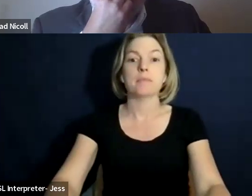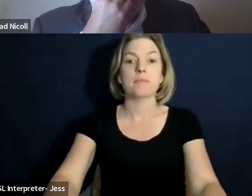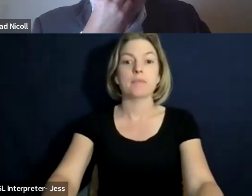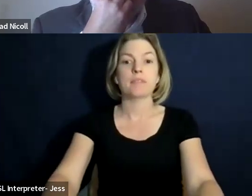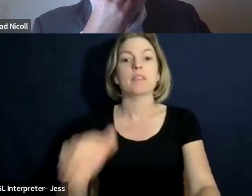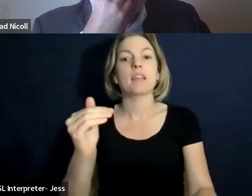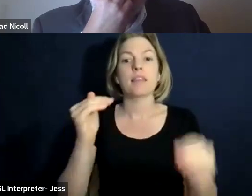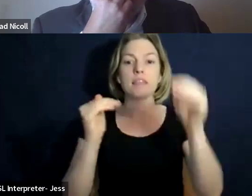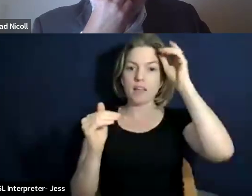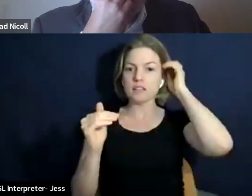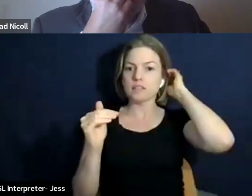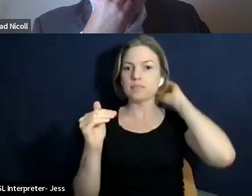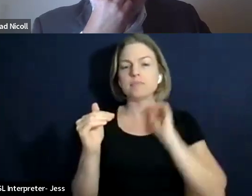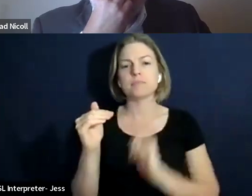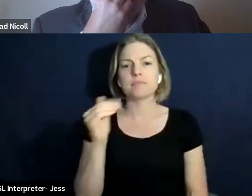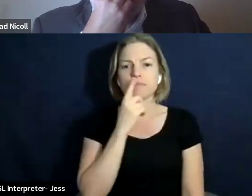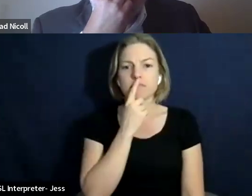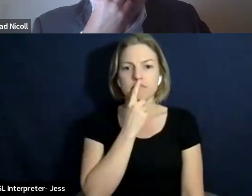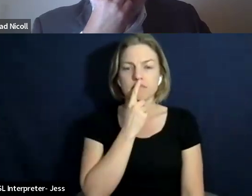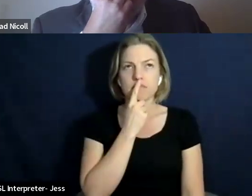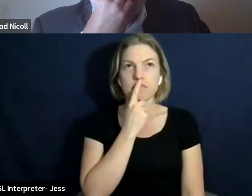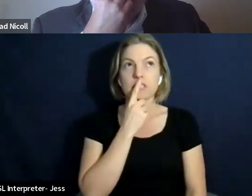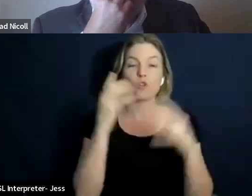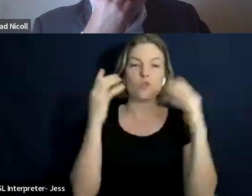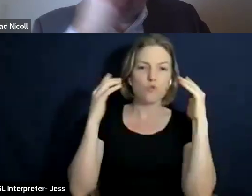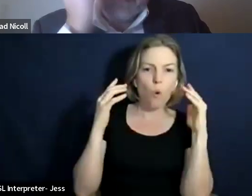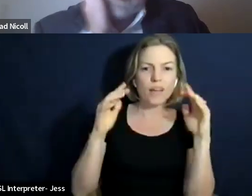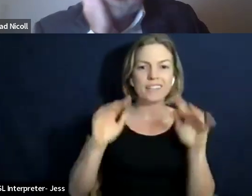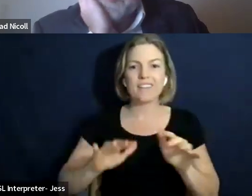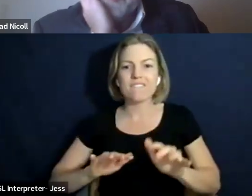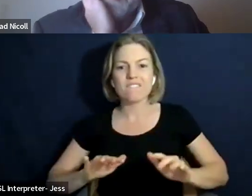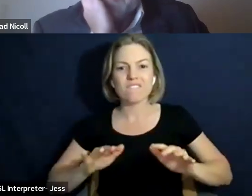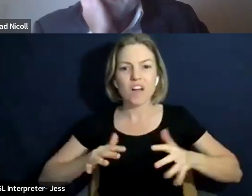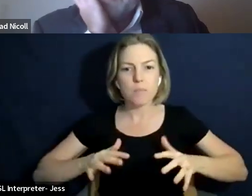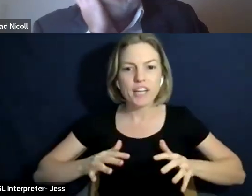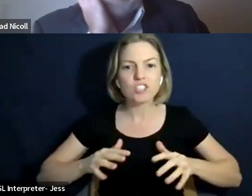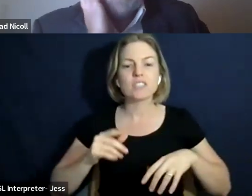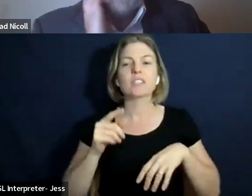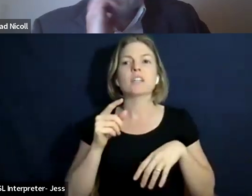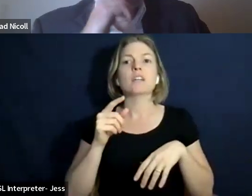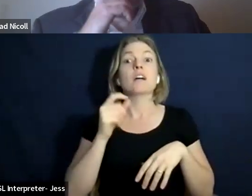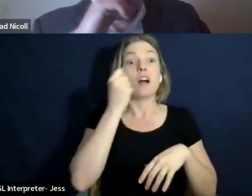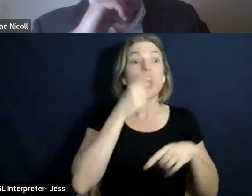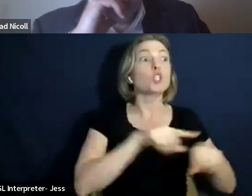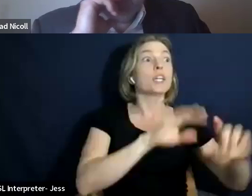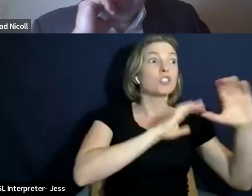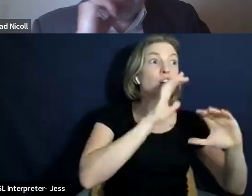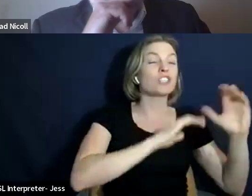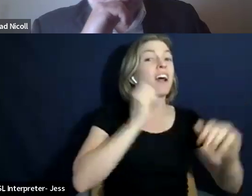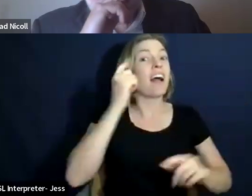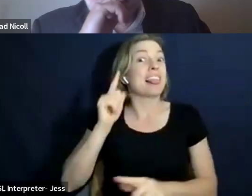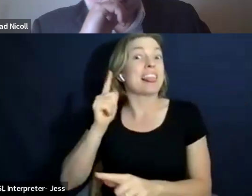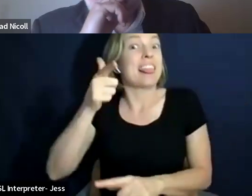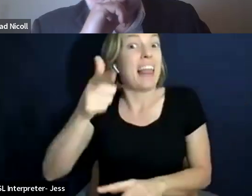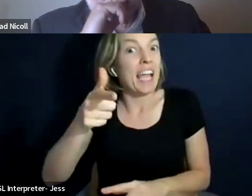And you know, the noise and vibration, it's not just during construction, but once it's in operation,